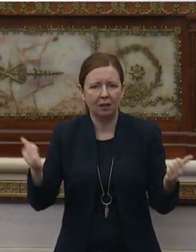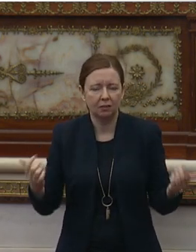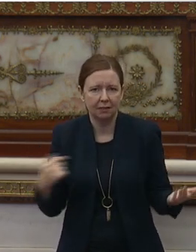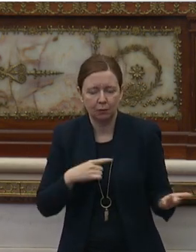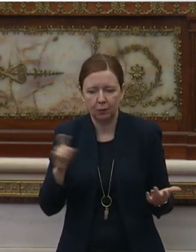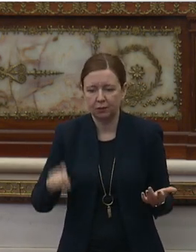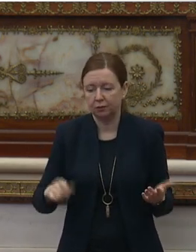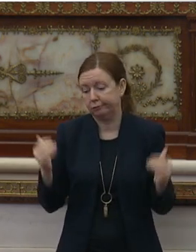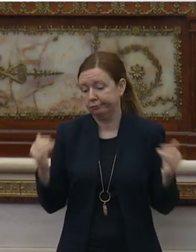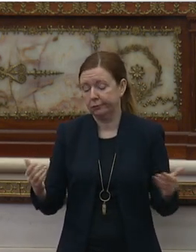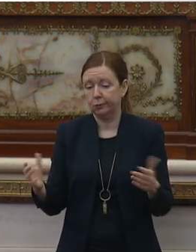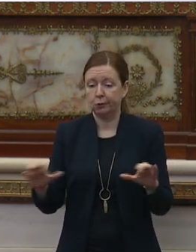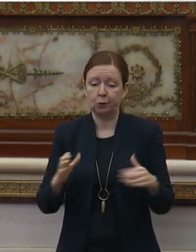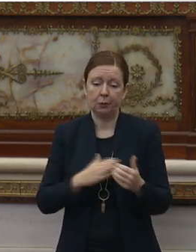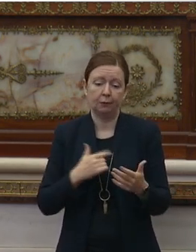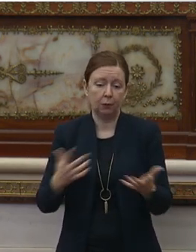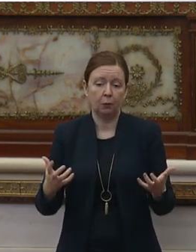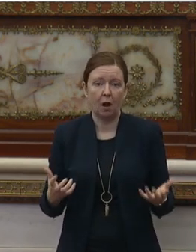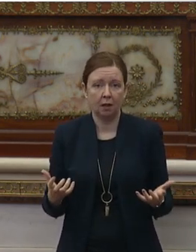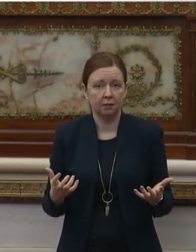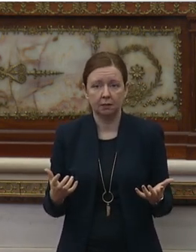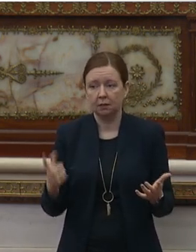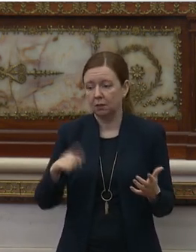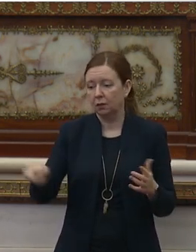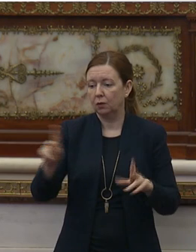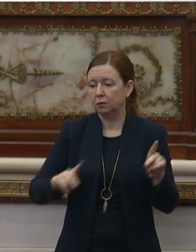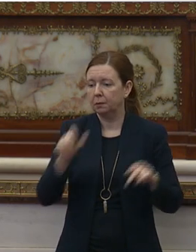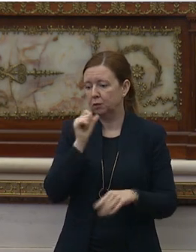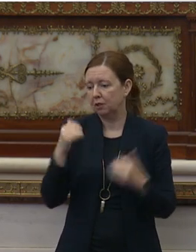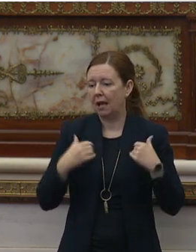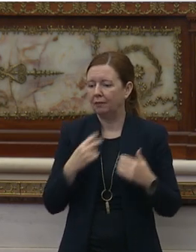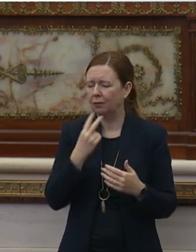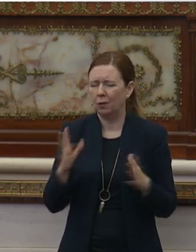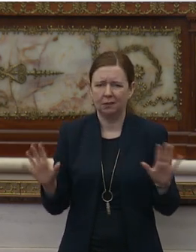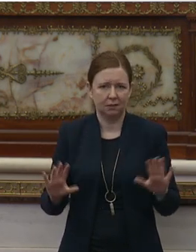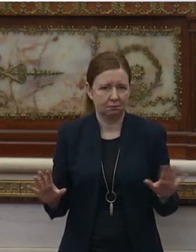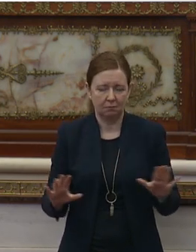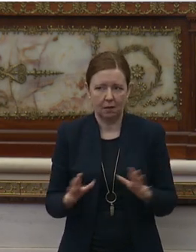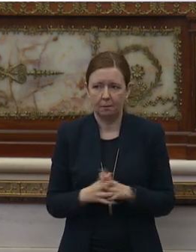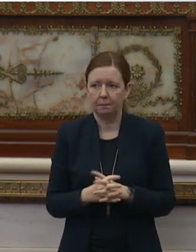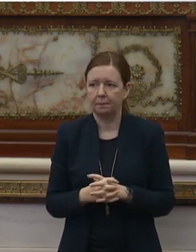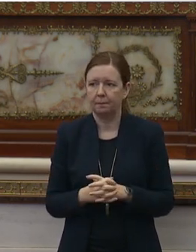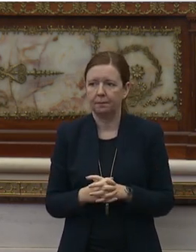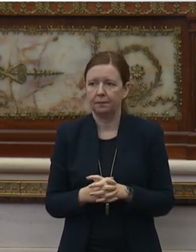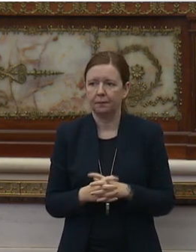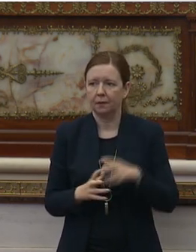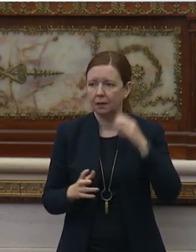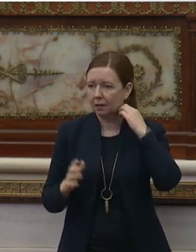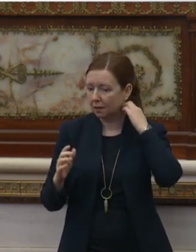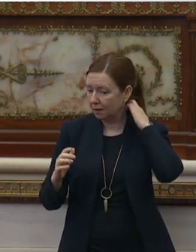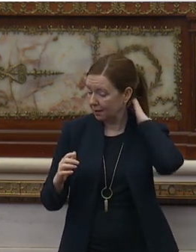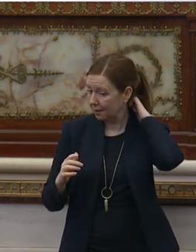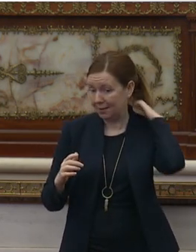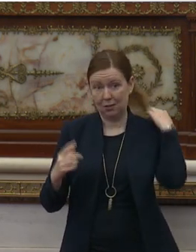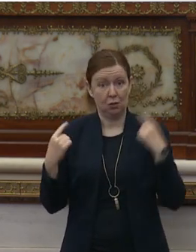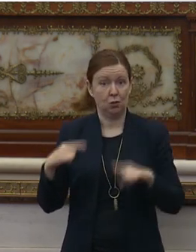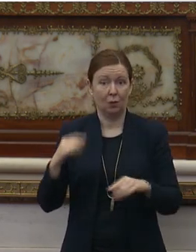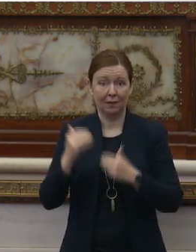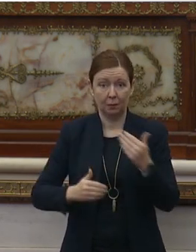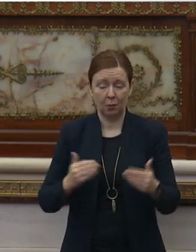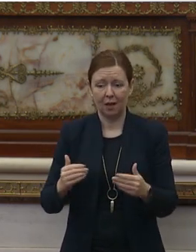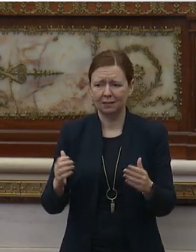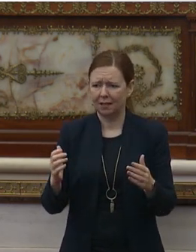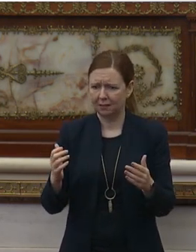we should just do what we want because those people shouldn't have a voice. And I think even during this process, there